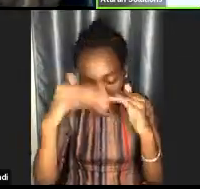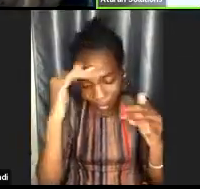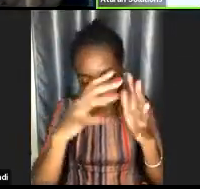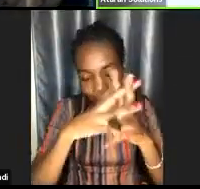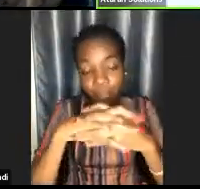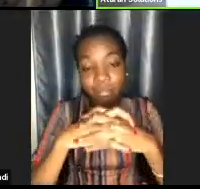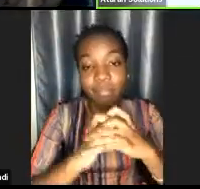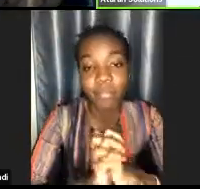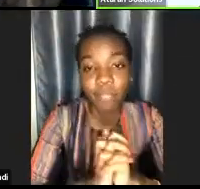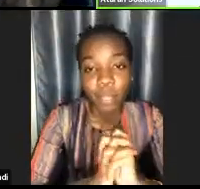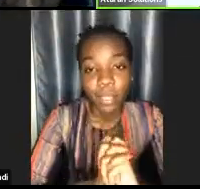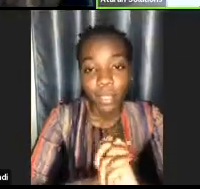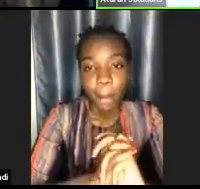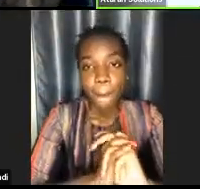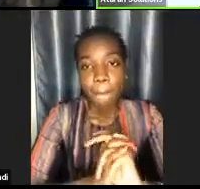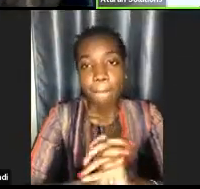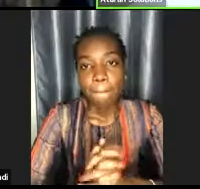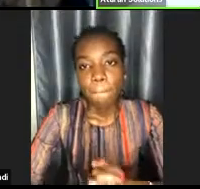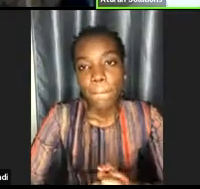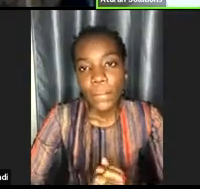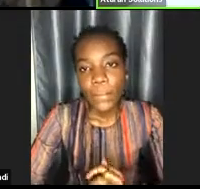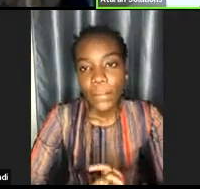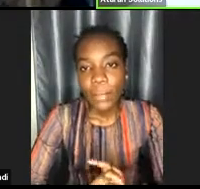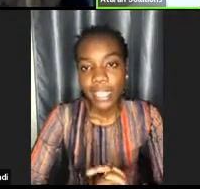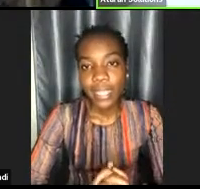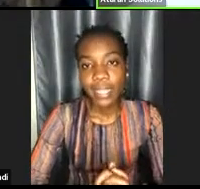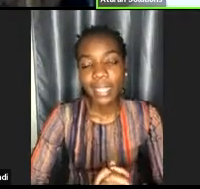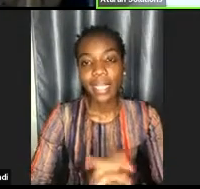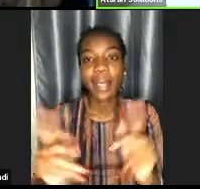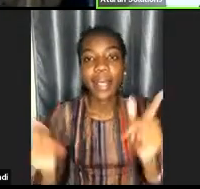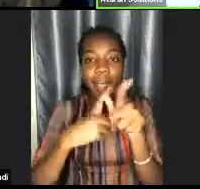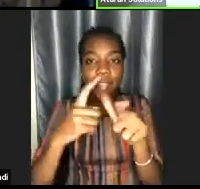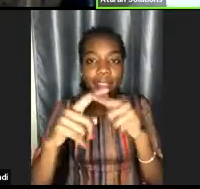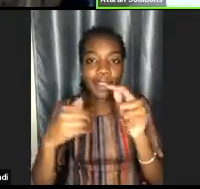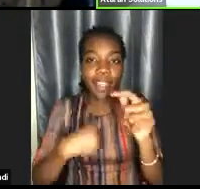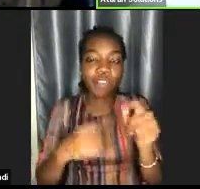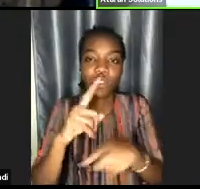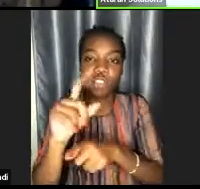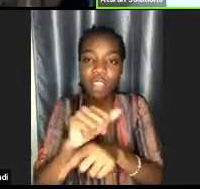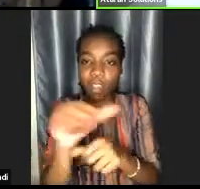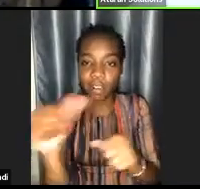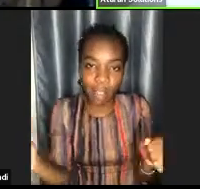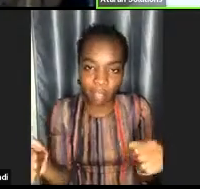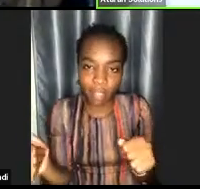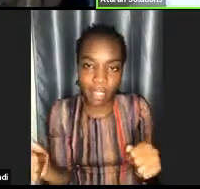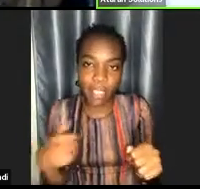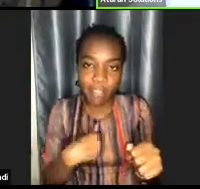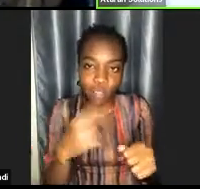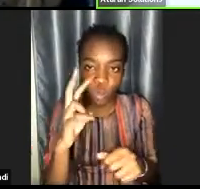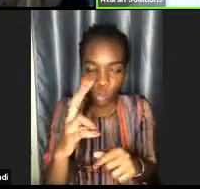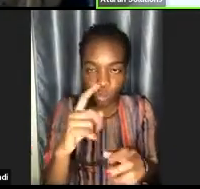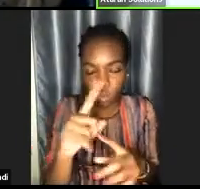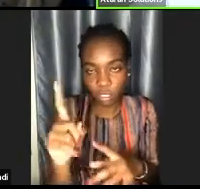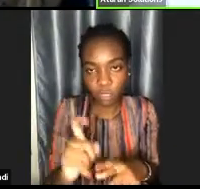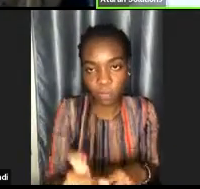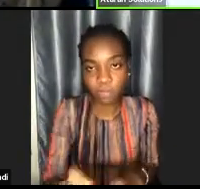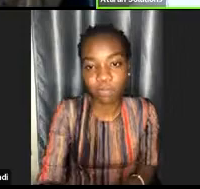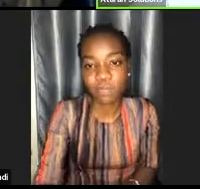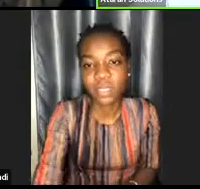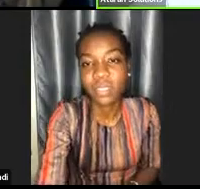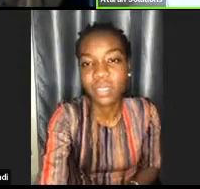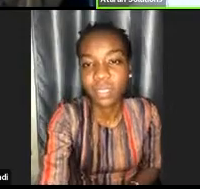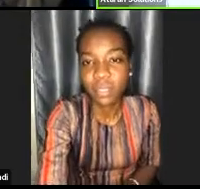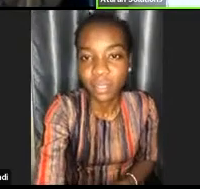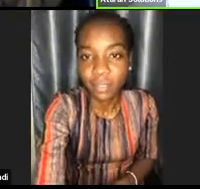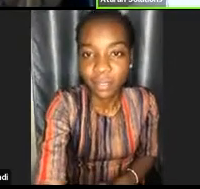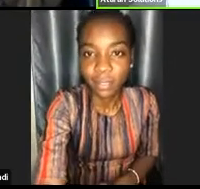Absolutely. Then there's another question. There are 2 questions actually. There's one who said,